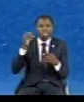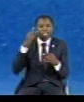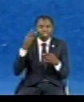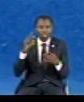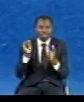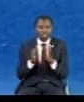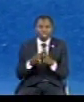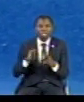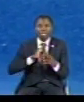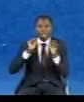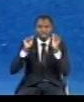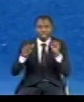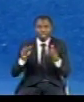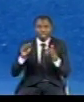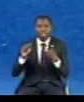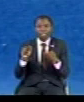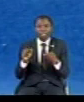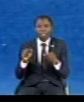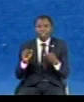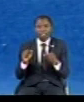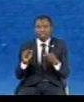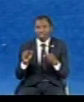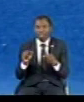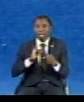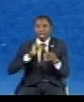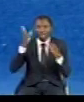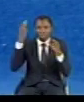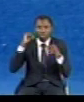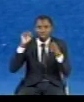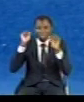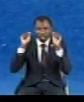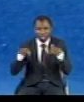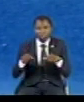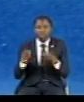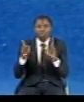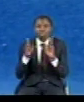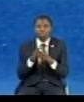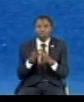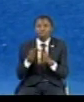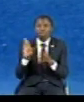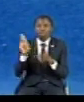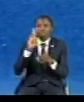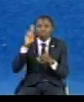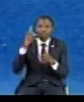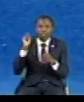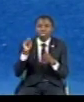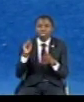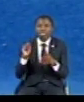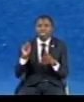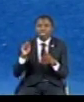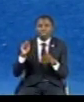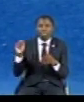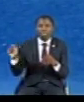praise the Lord, I was able to pass out. Praise the Lord.